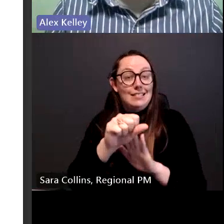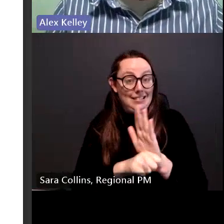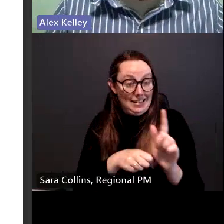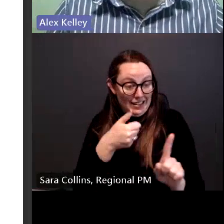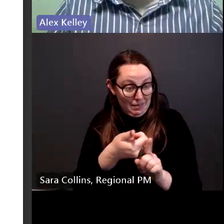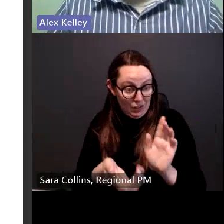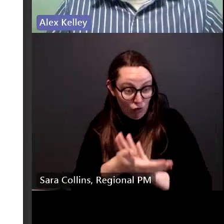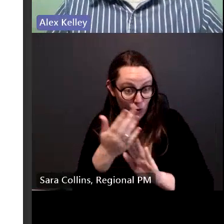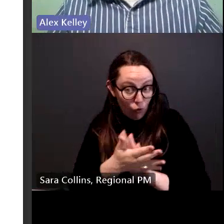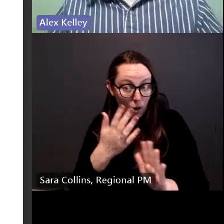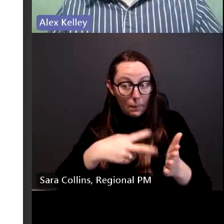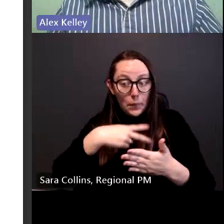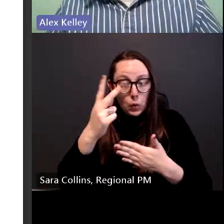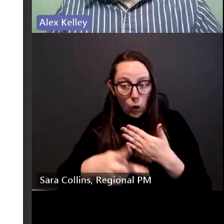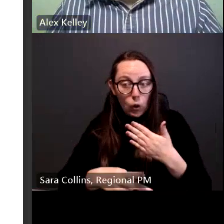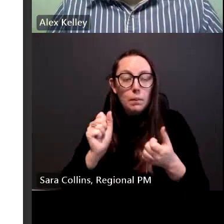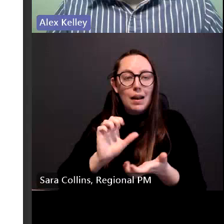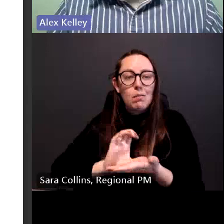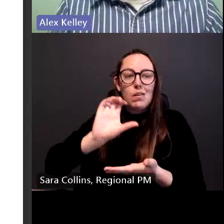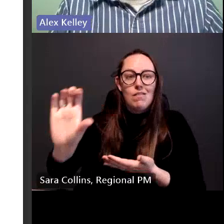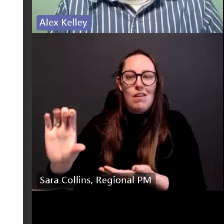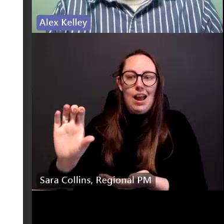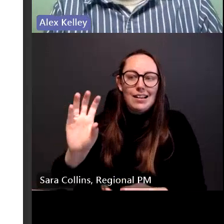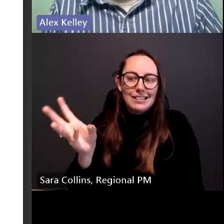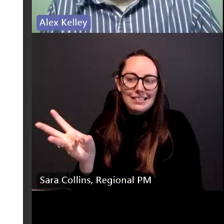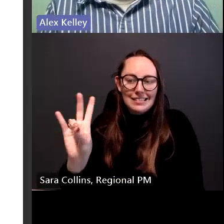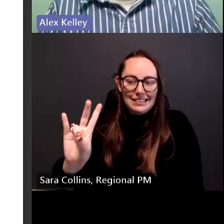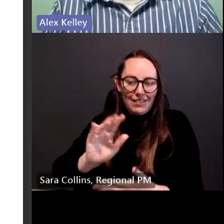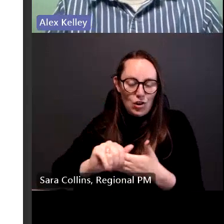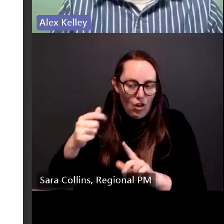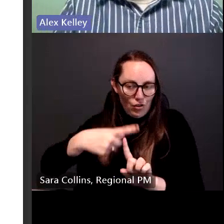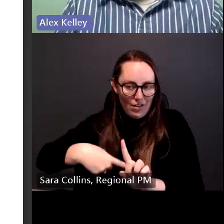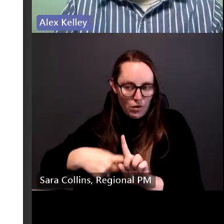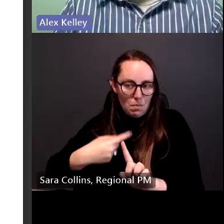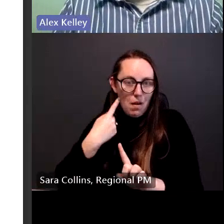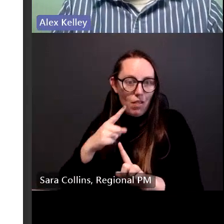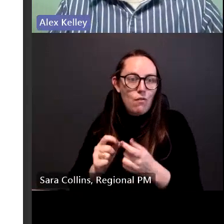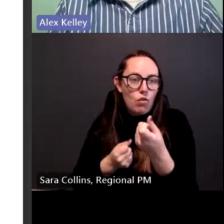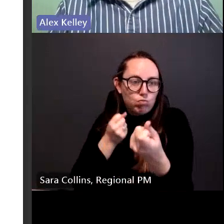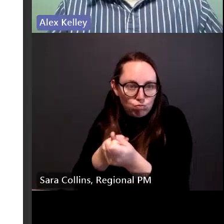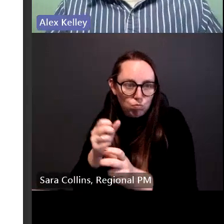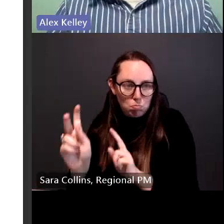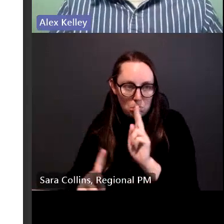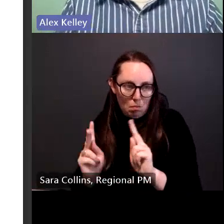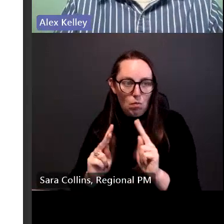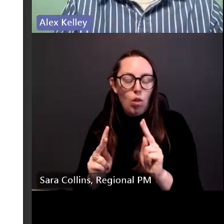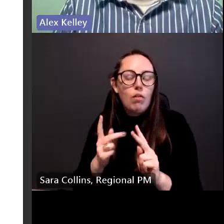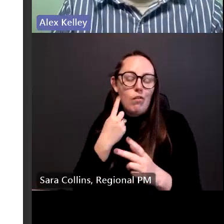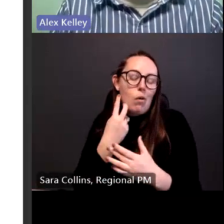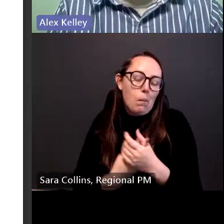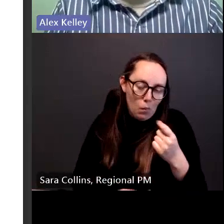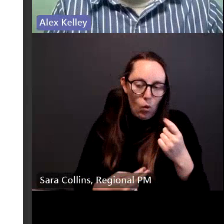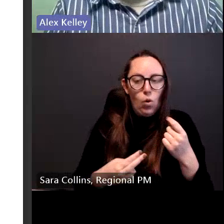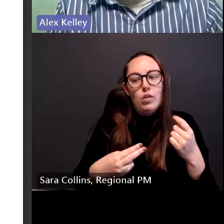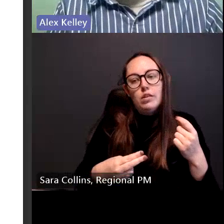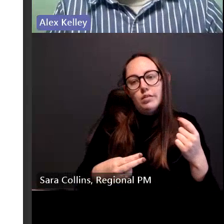of subscriptions. And we also believe that a fully subsidized mobile device and mobile